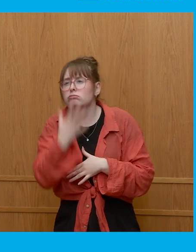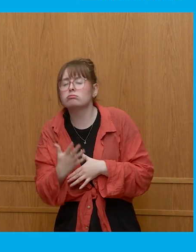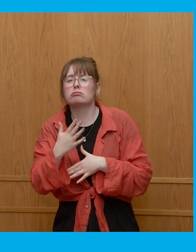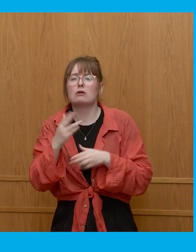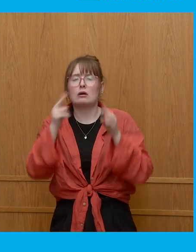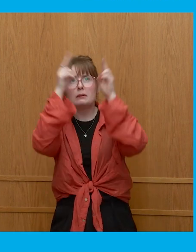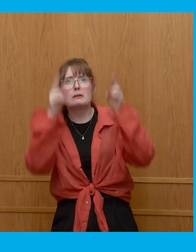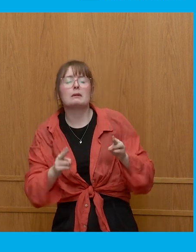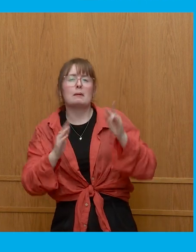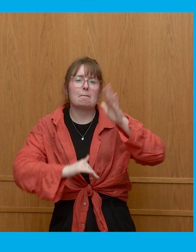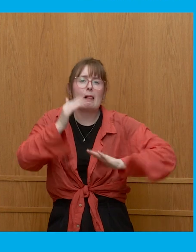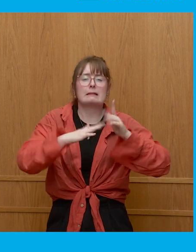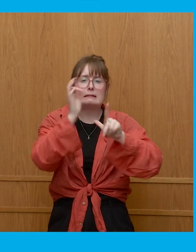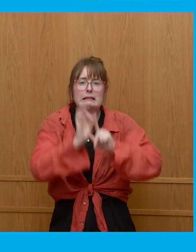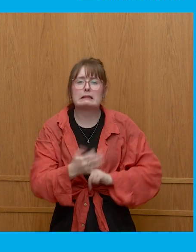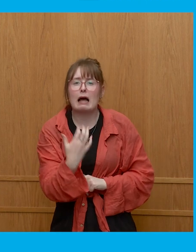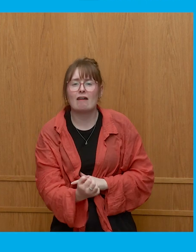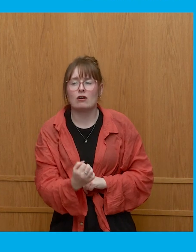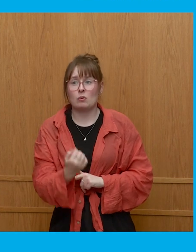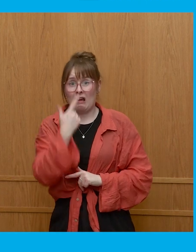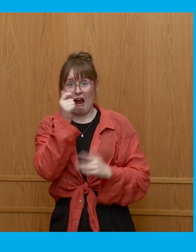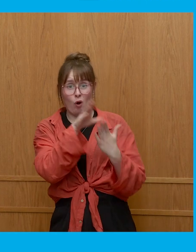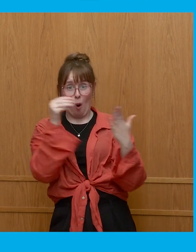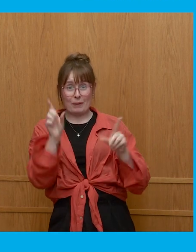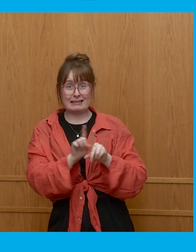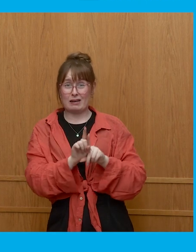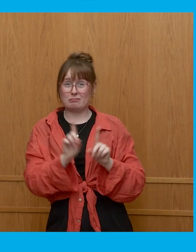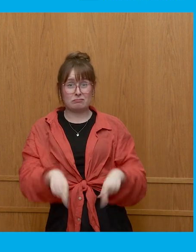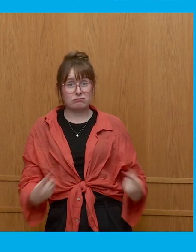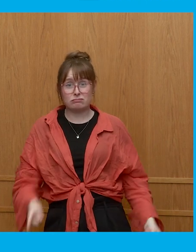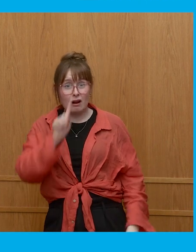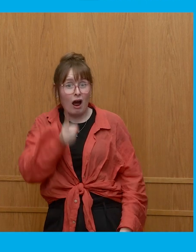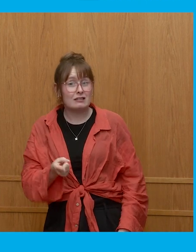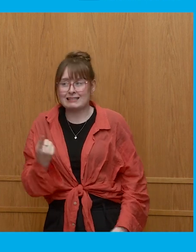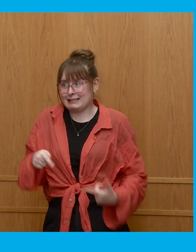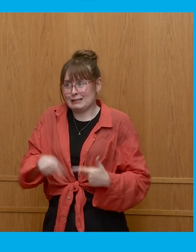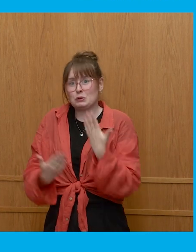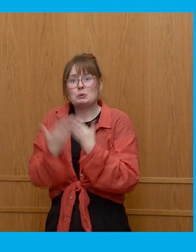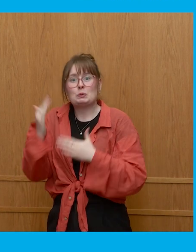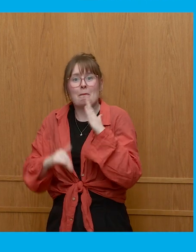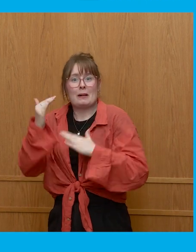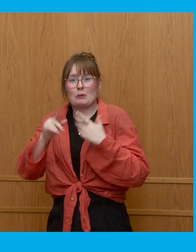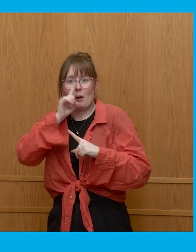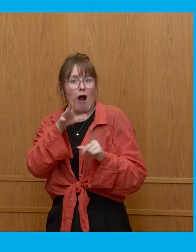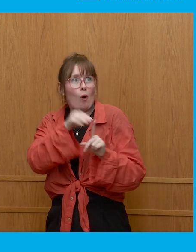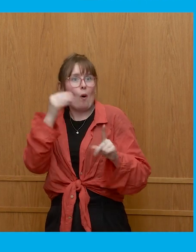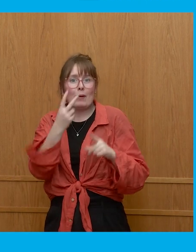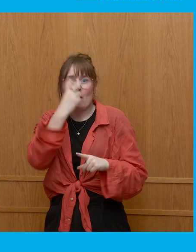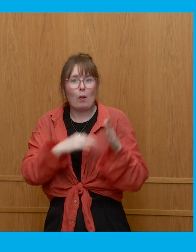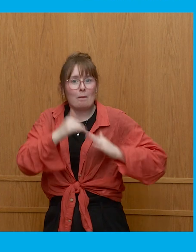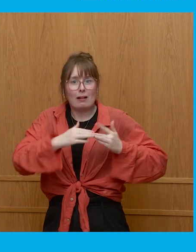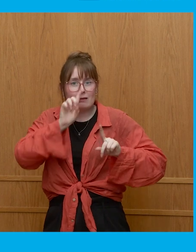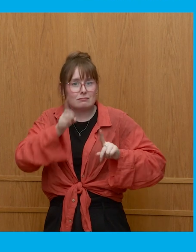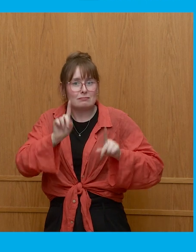It's a lot of details, but you cannot mimic that in a contemporary building. So in a way, maybe we applied